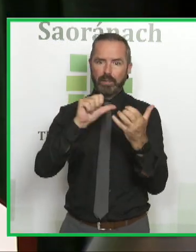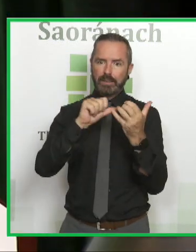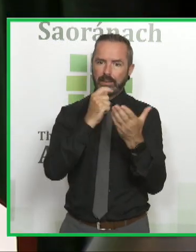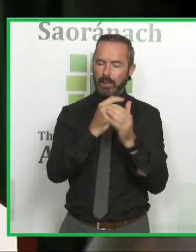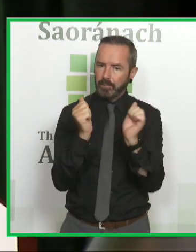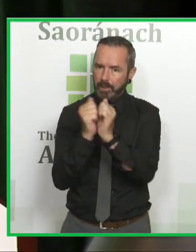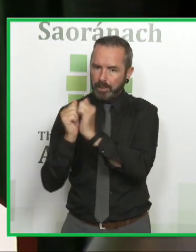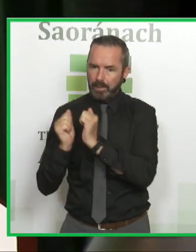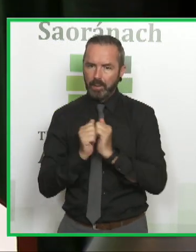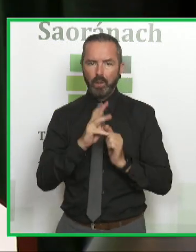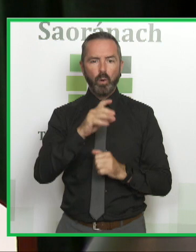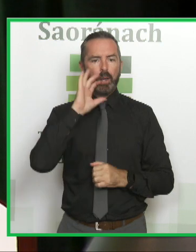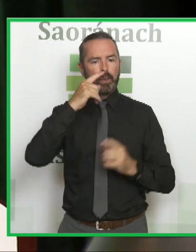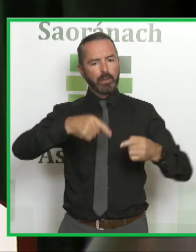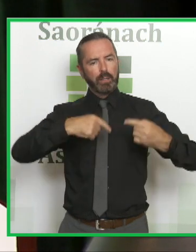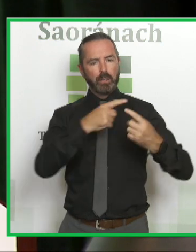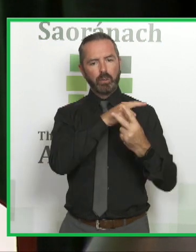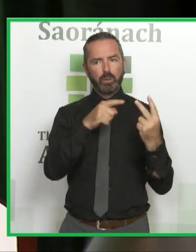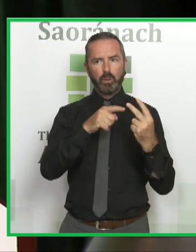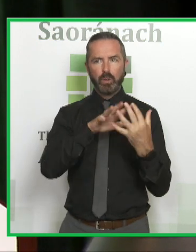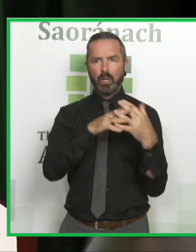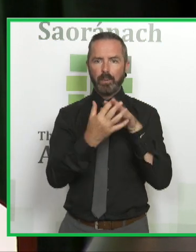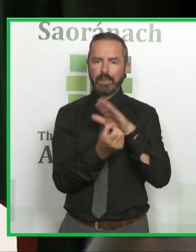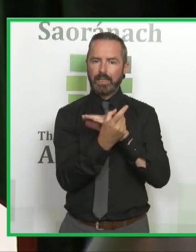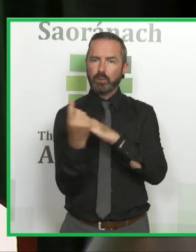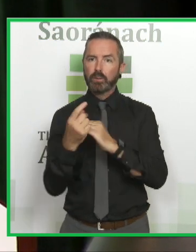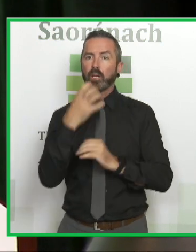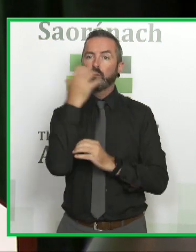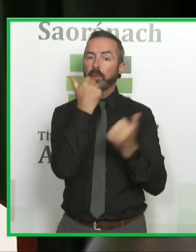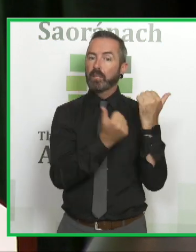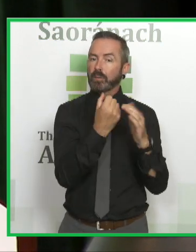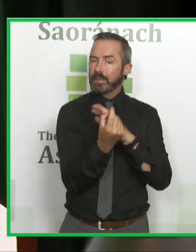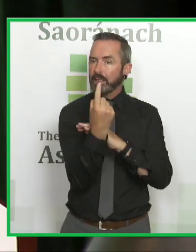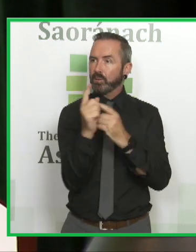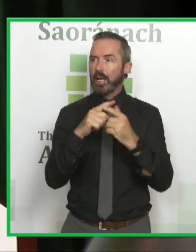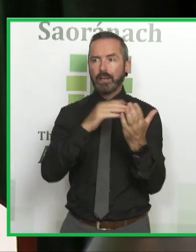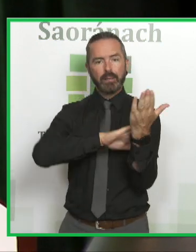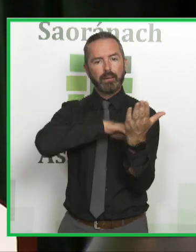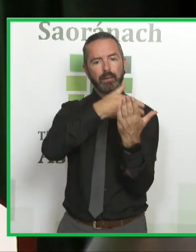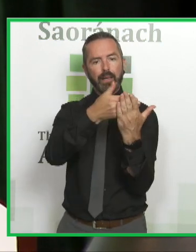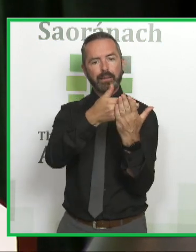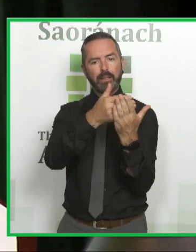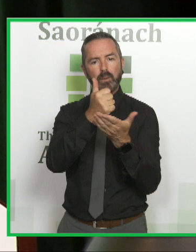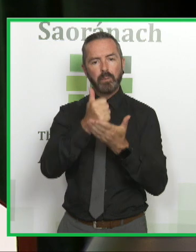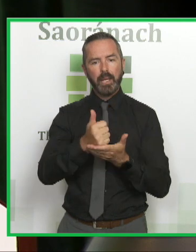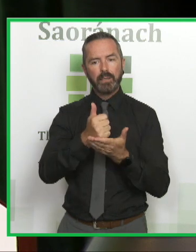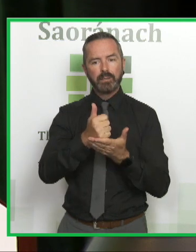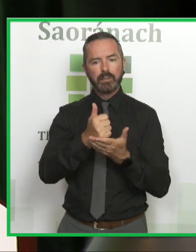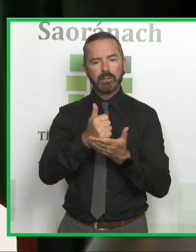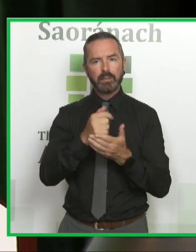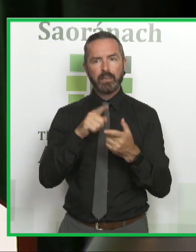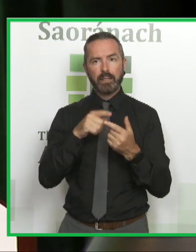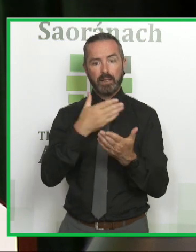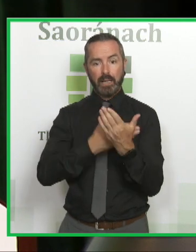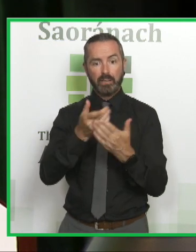meetings, because we were tackling 2 complex issues, which is the criminal justice issues and the legislative basis and the legislation